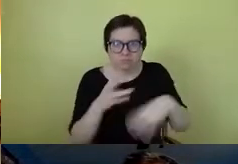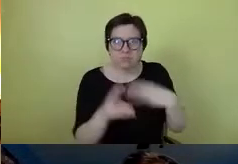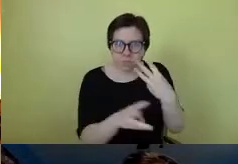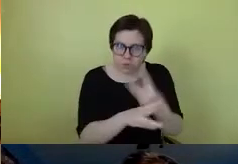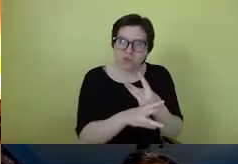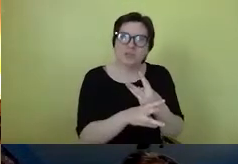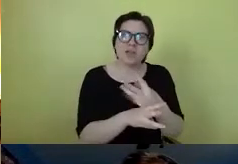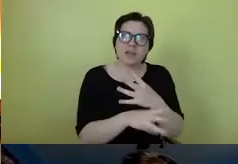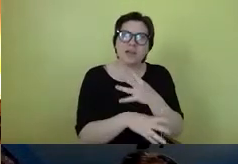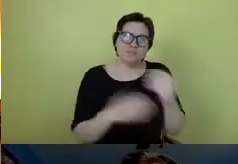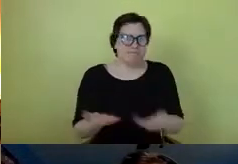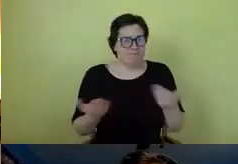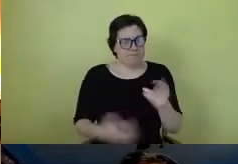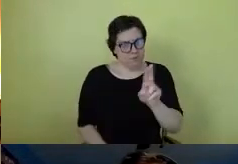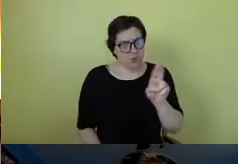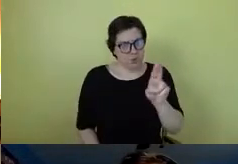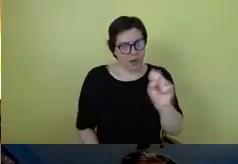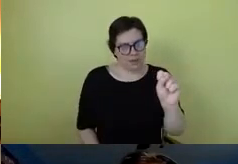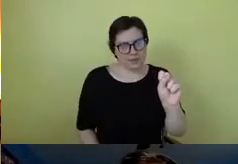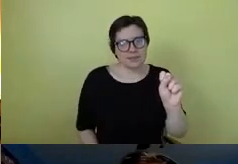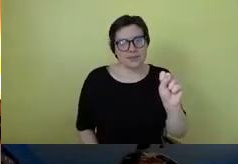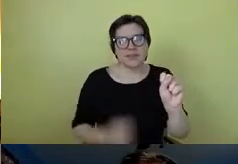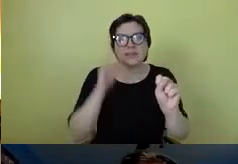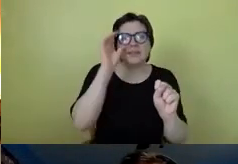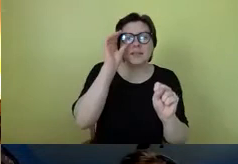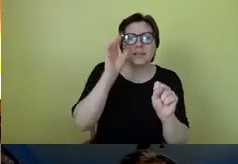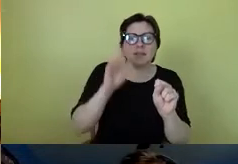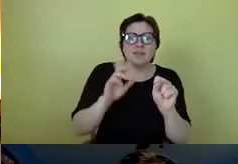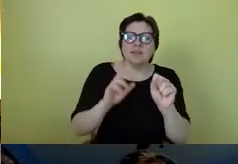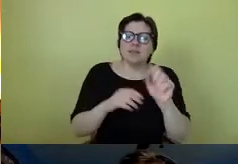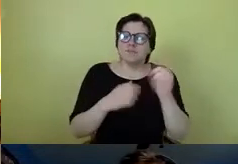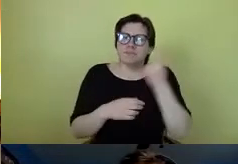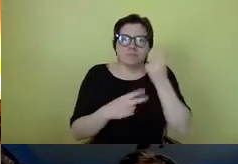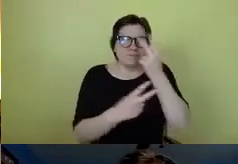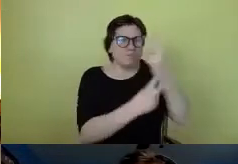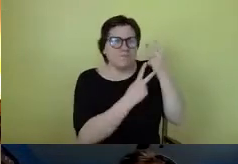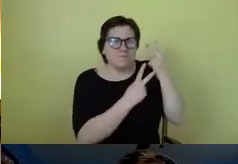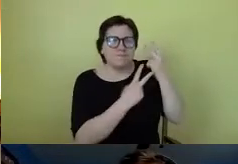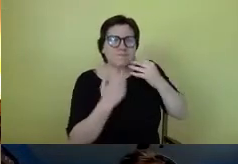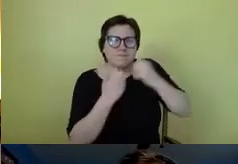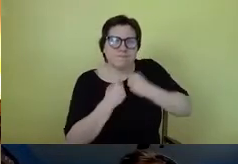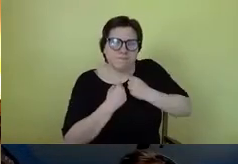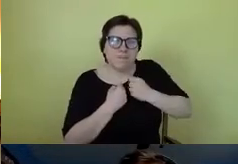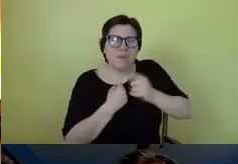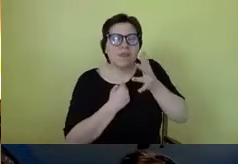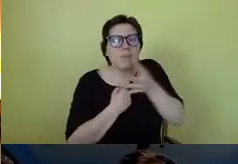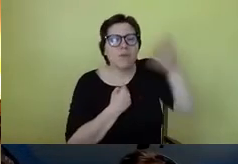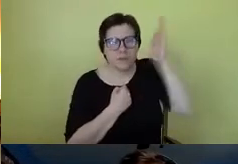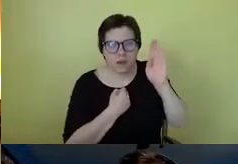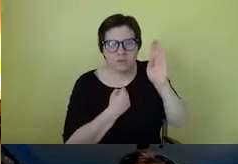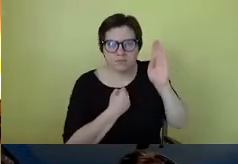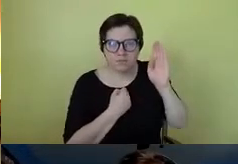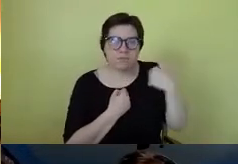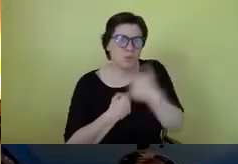and certainly here in the United States, recalls with great affection the Mother of God. So let